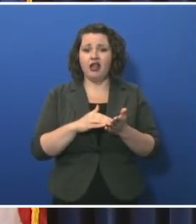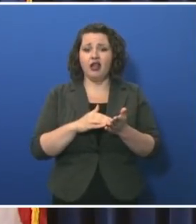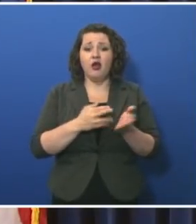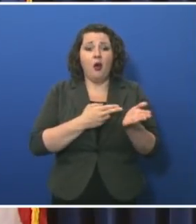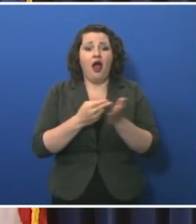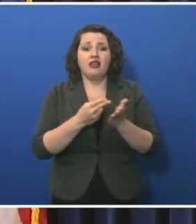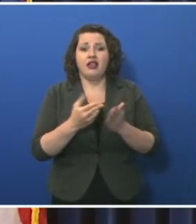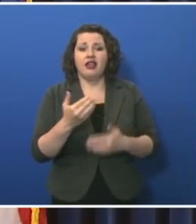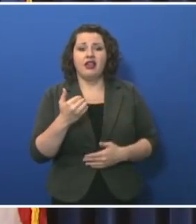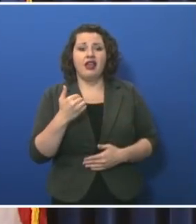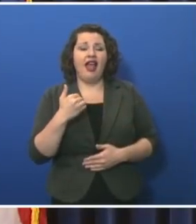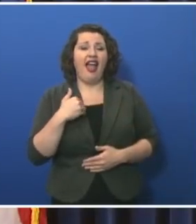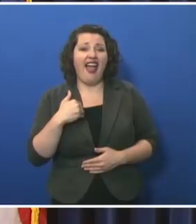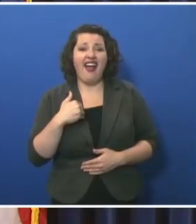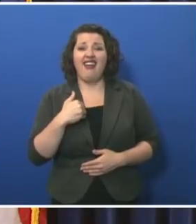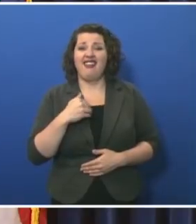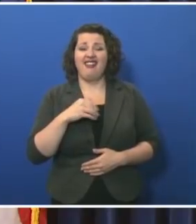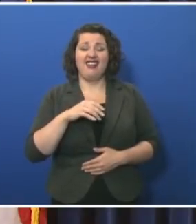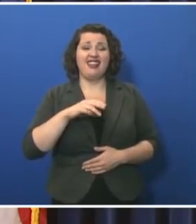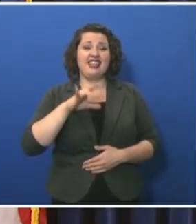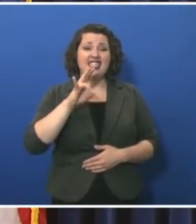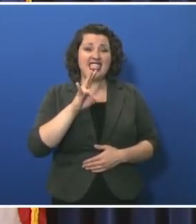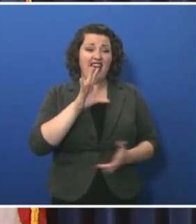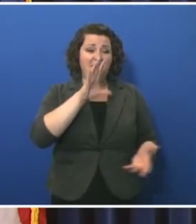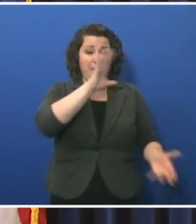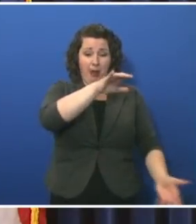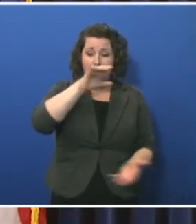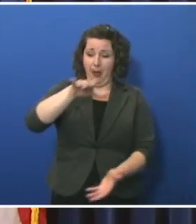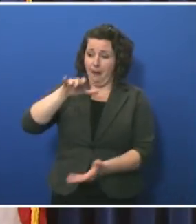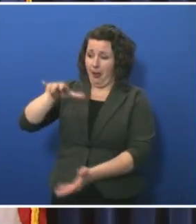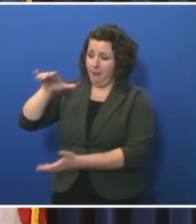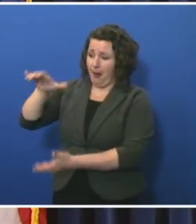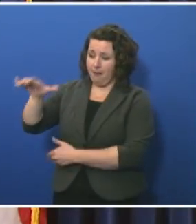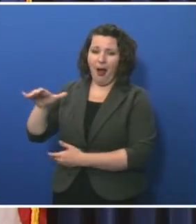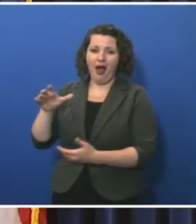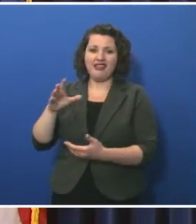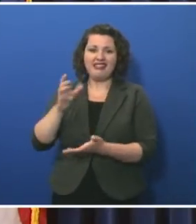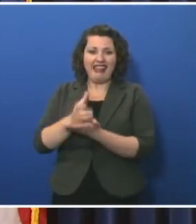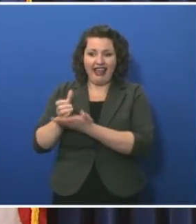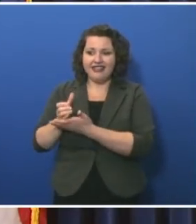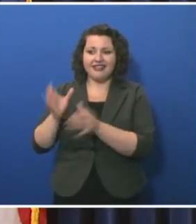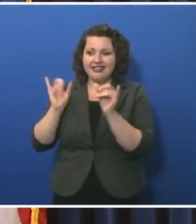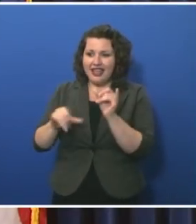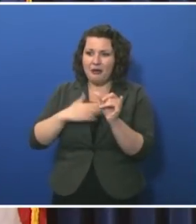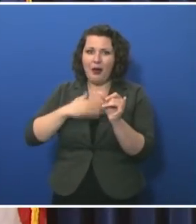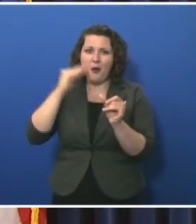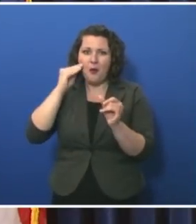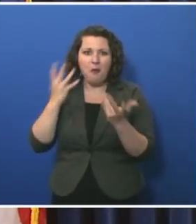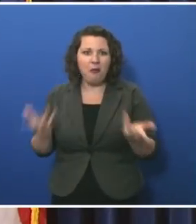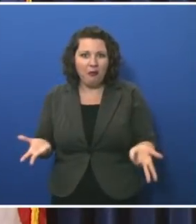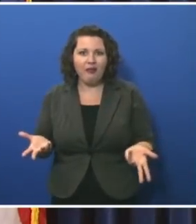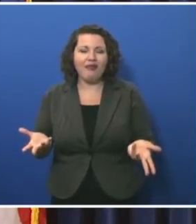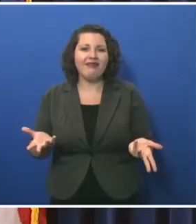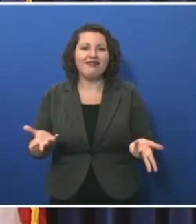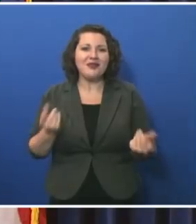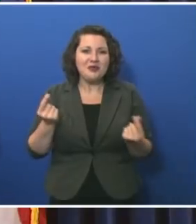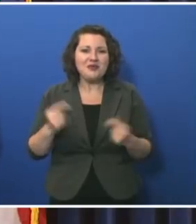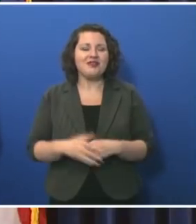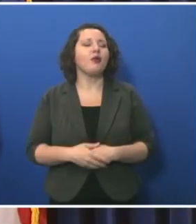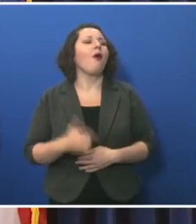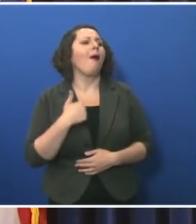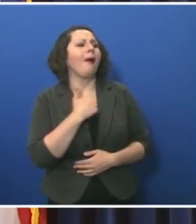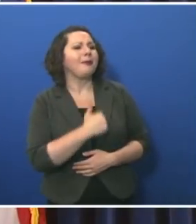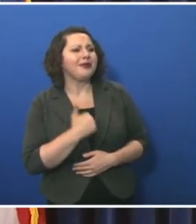got 724 packs of cans sitting at home. I know. So I'm sorry about that. Thank you for